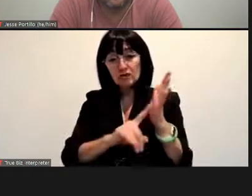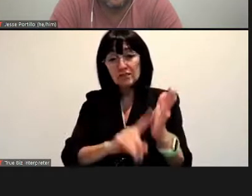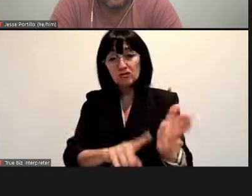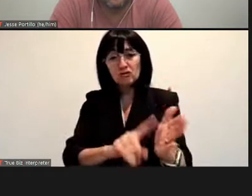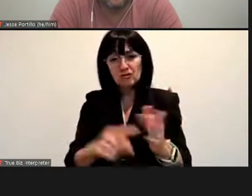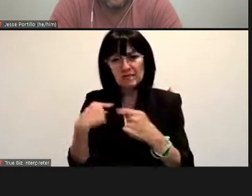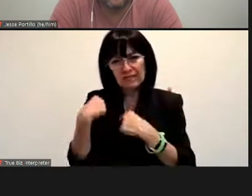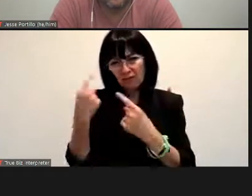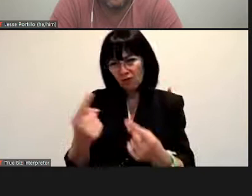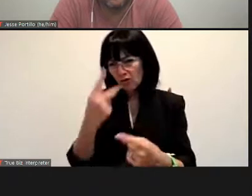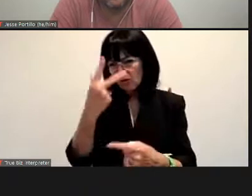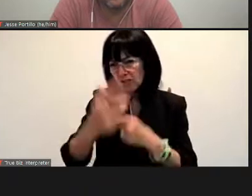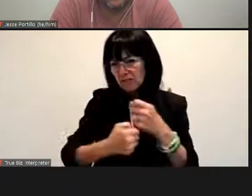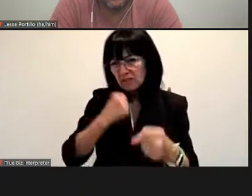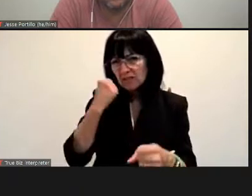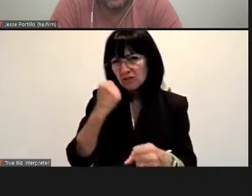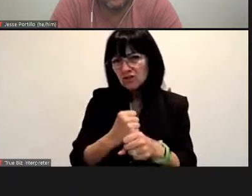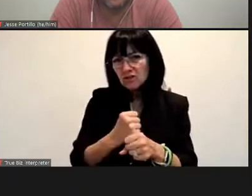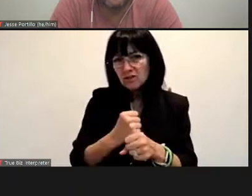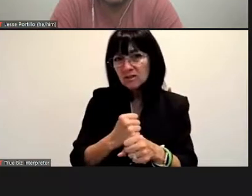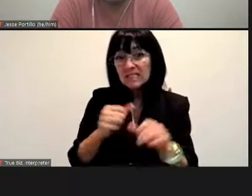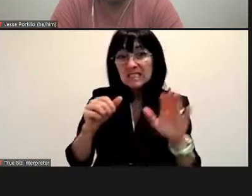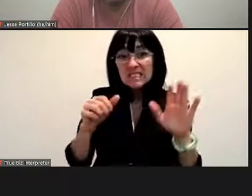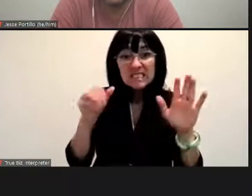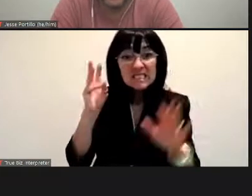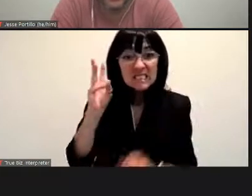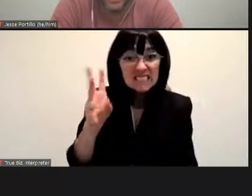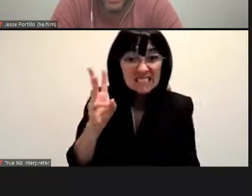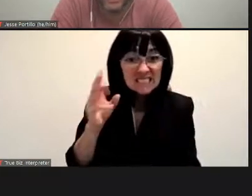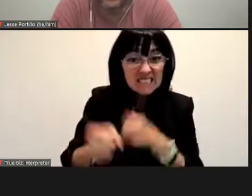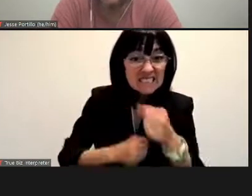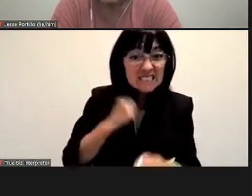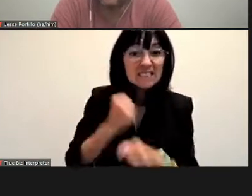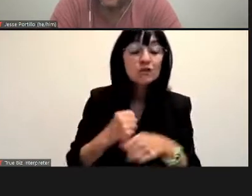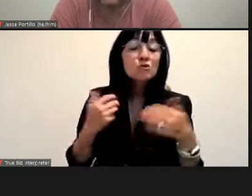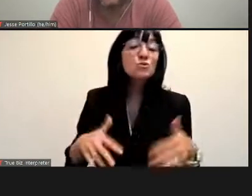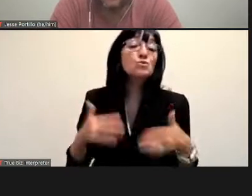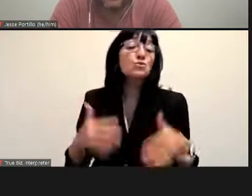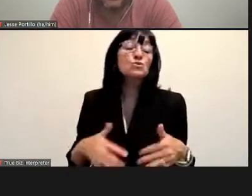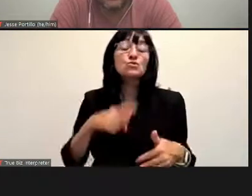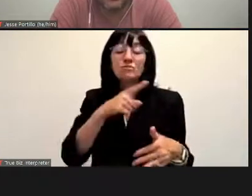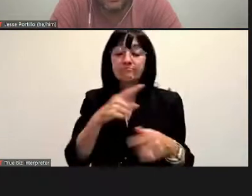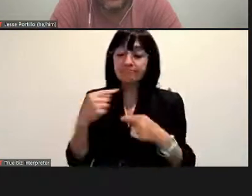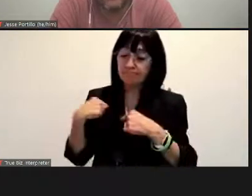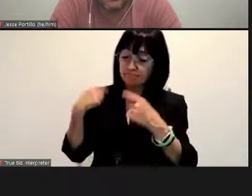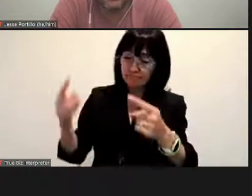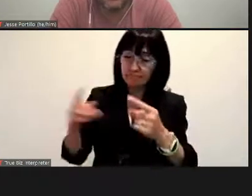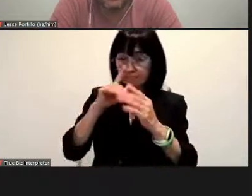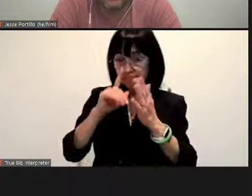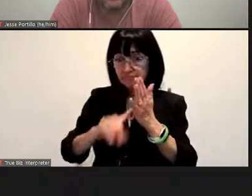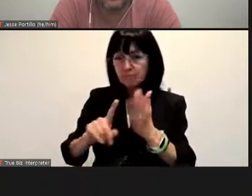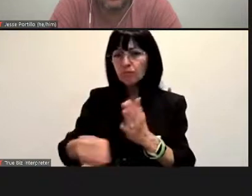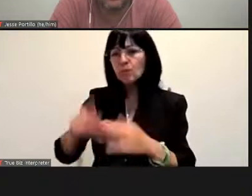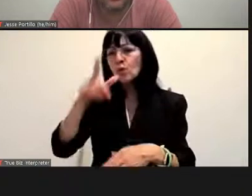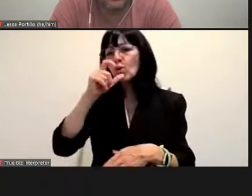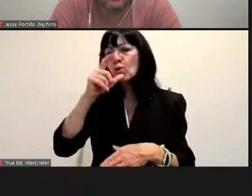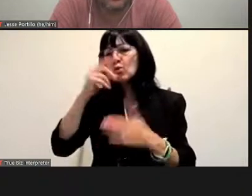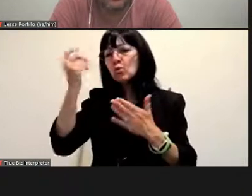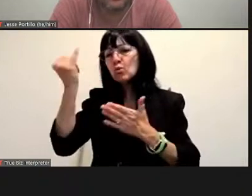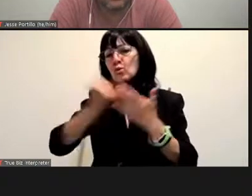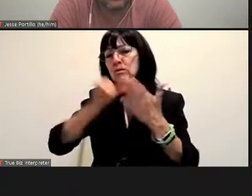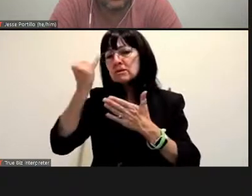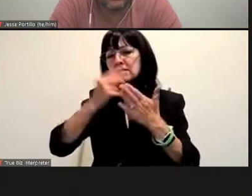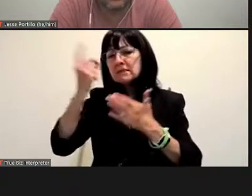3 years, however many, 6 years that she's been doing it, in terms of who is designing in our theaters, what are